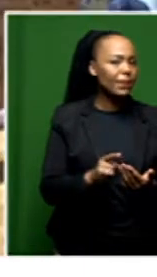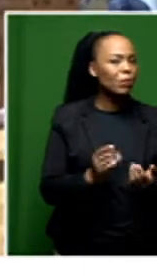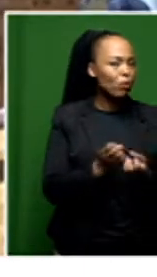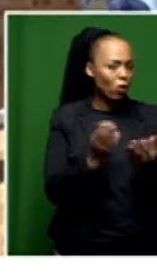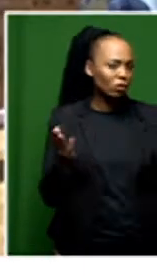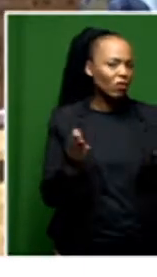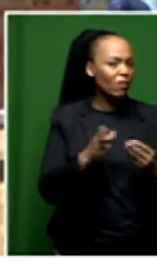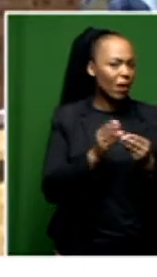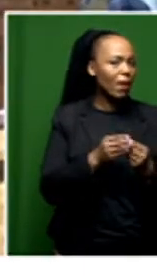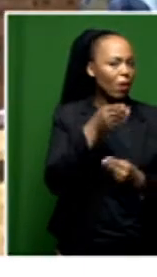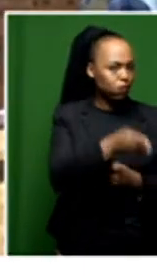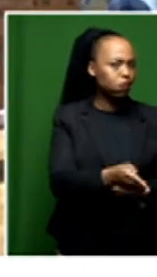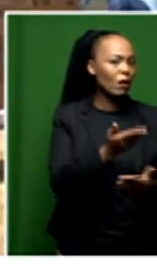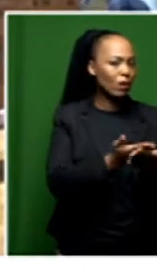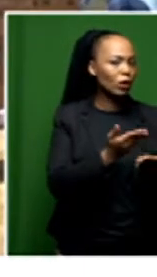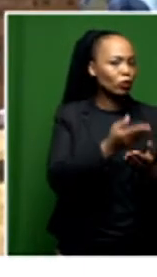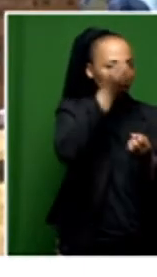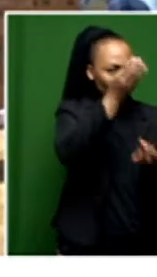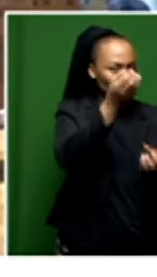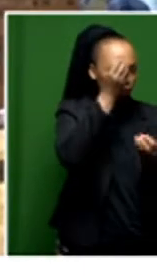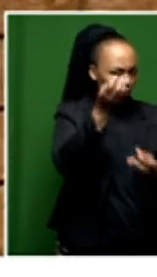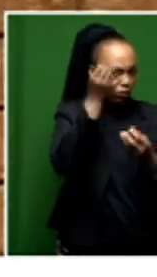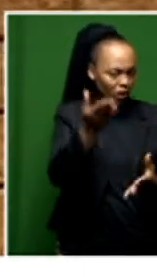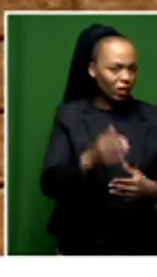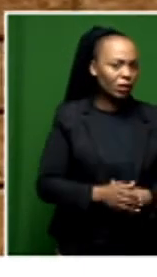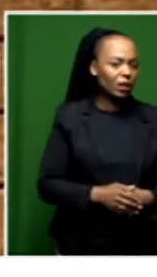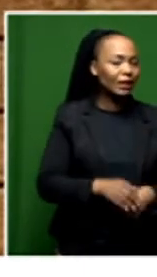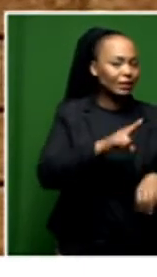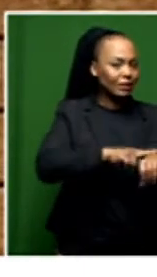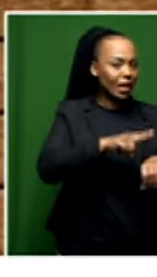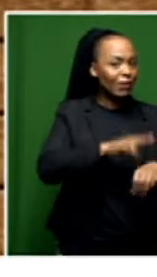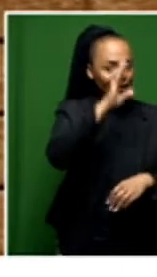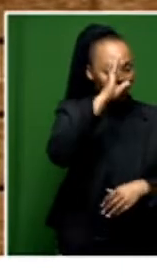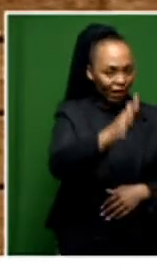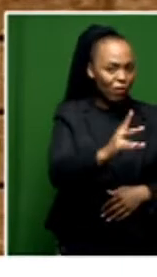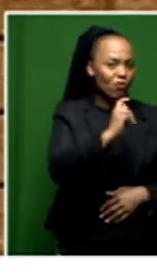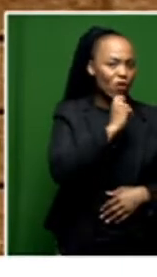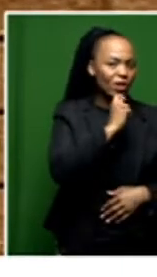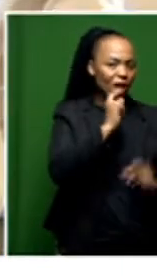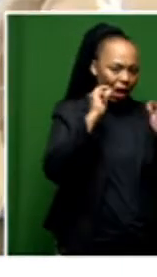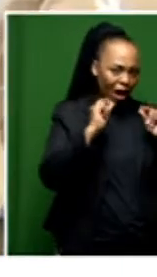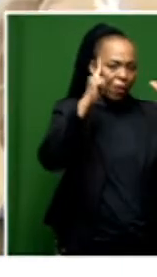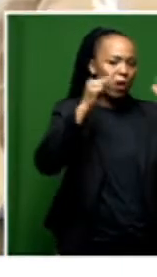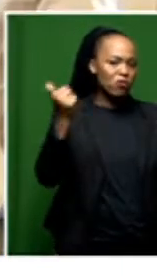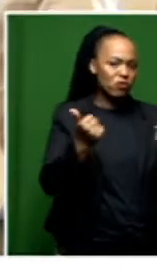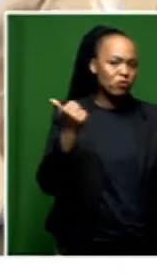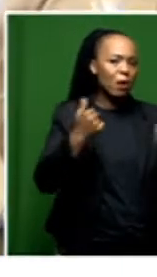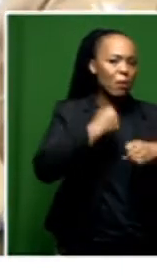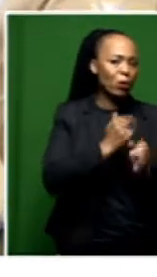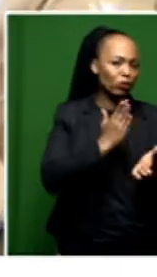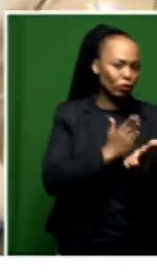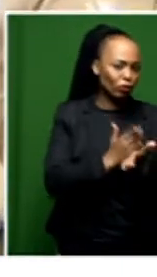of providing information to South Africans. Already by 5 o'clock this morning, we're up and about, ensuring